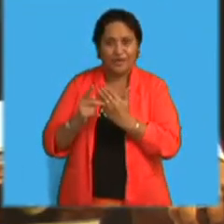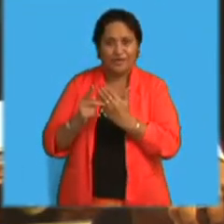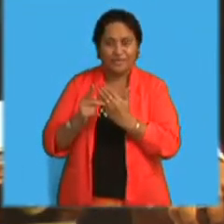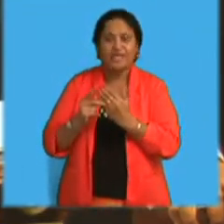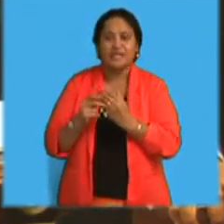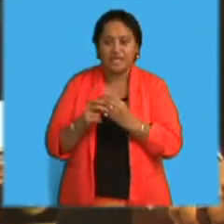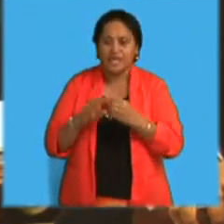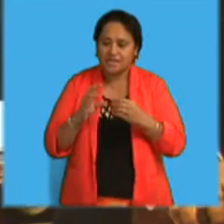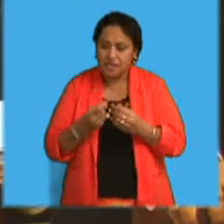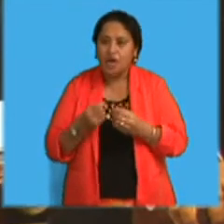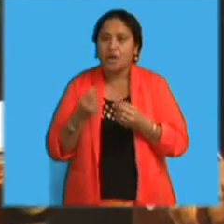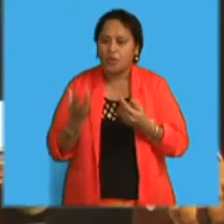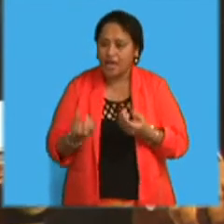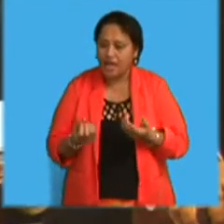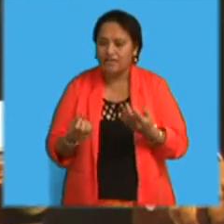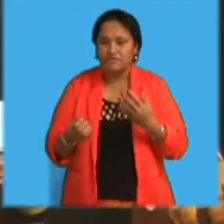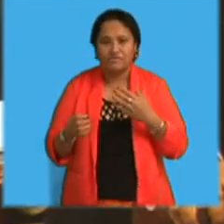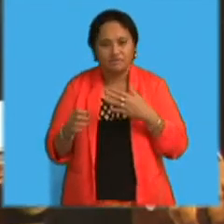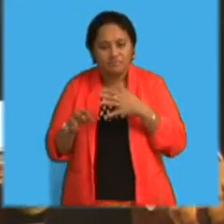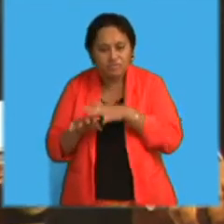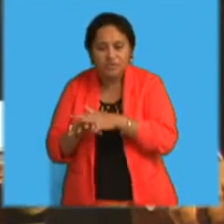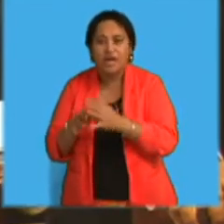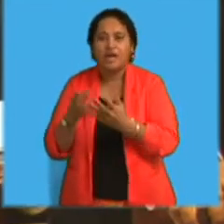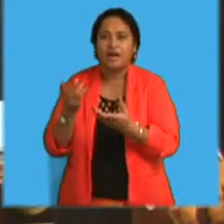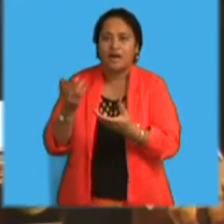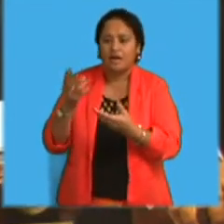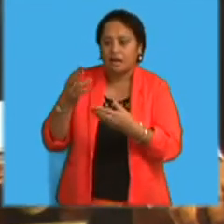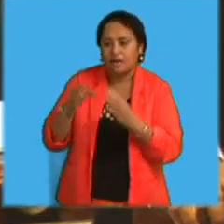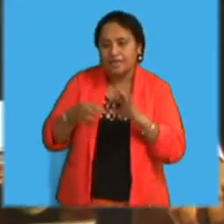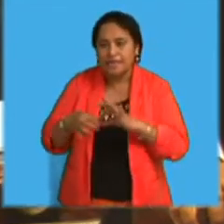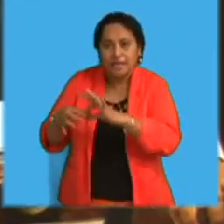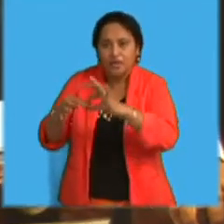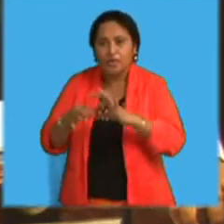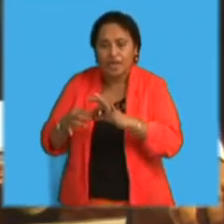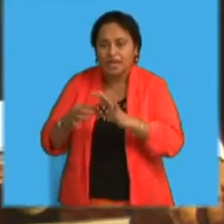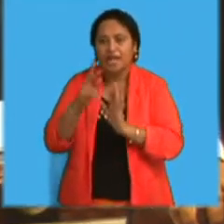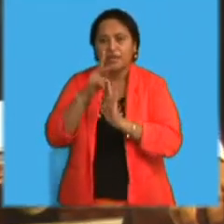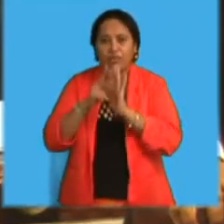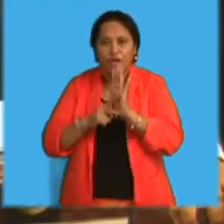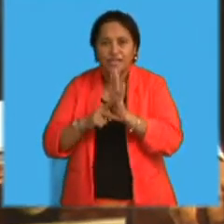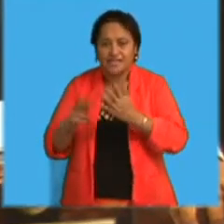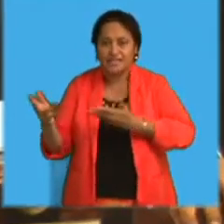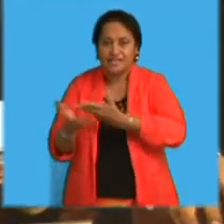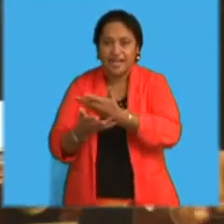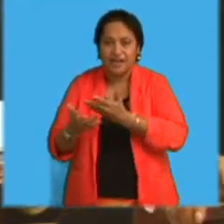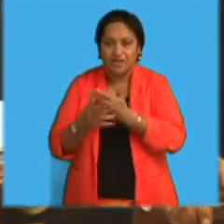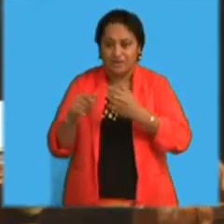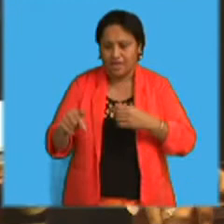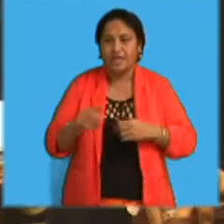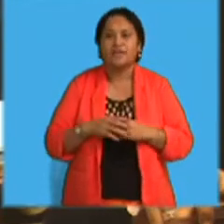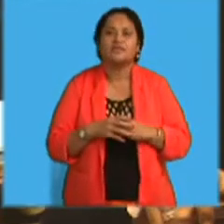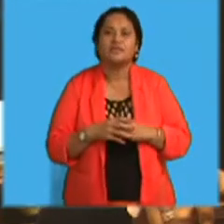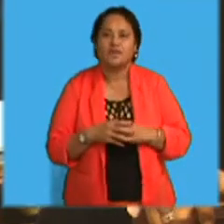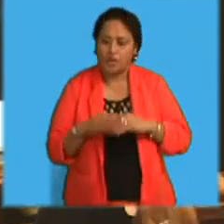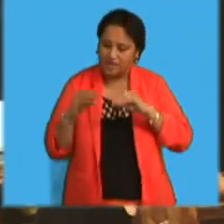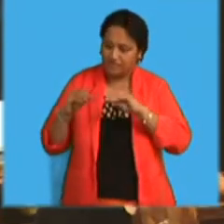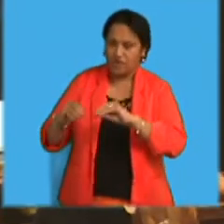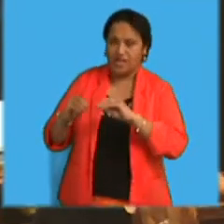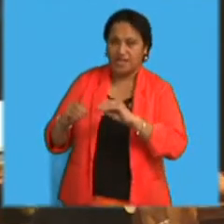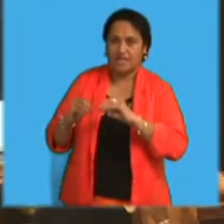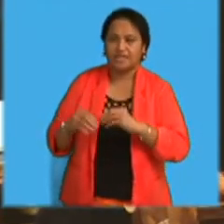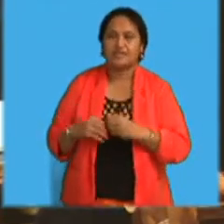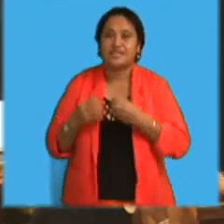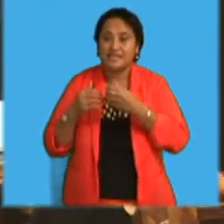components for counseling, networking, promotion of service institutions and policy dialogue. Madam Speaker, in accordance with